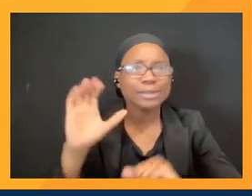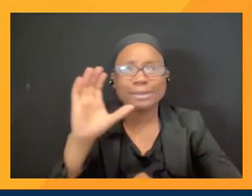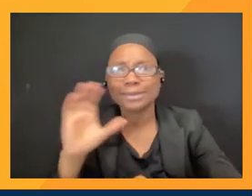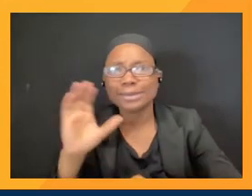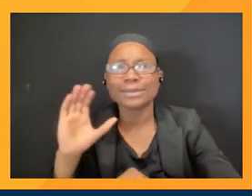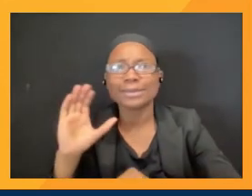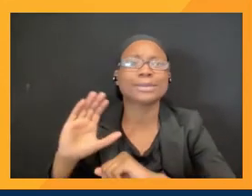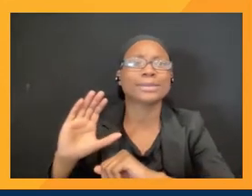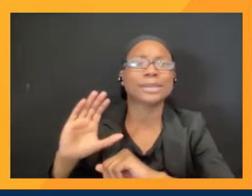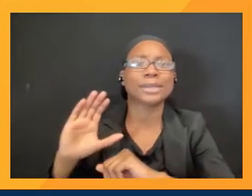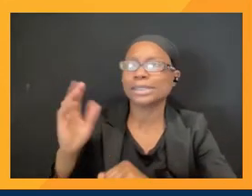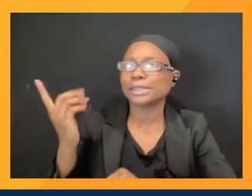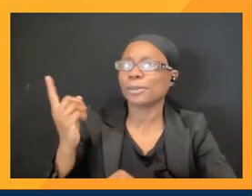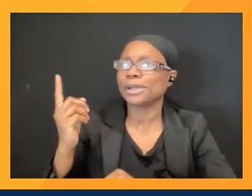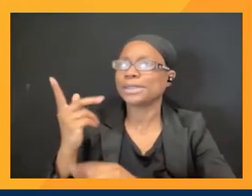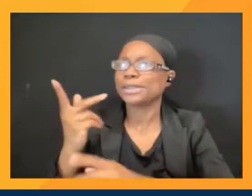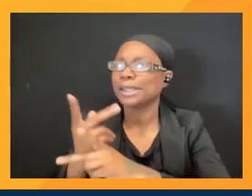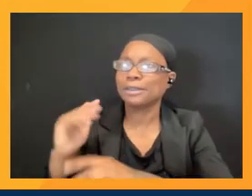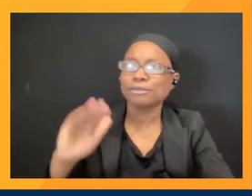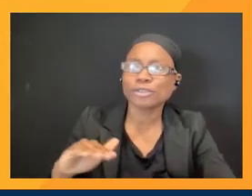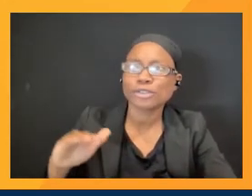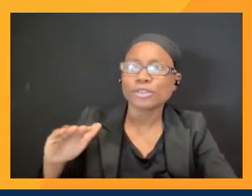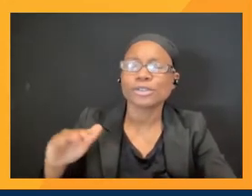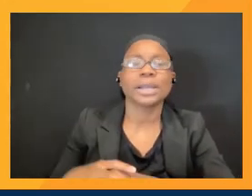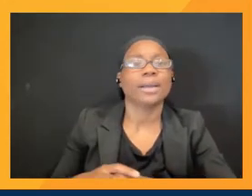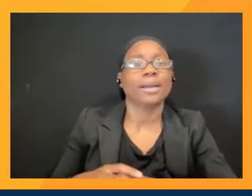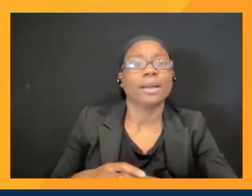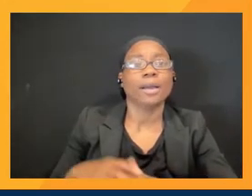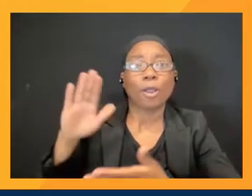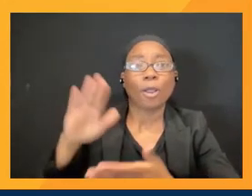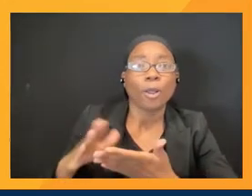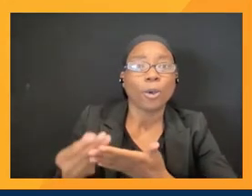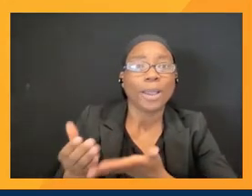So that's certainly how I think about a lot of the public sector